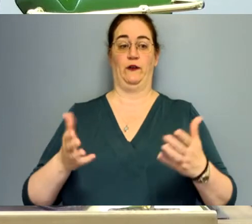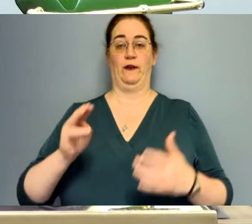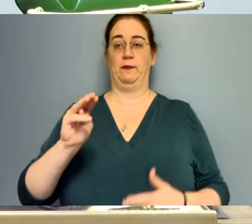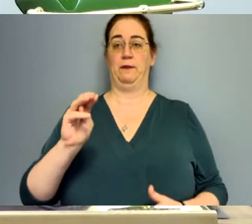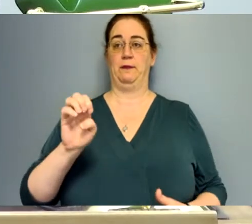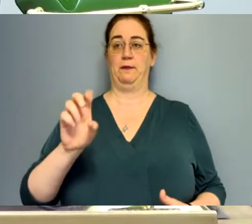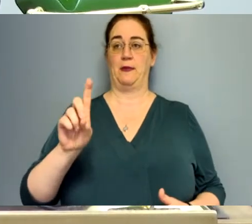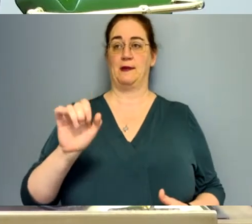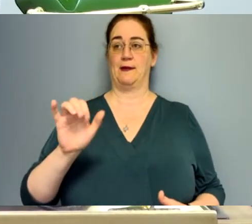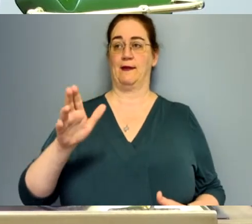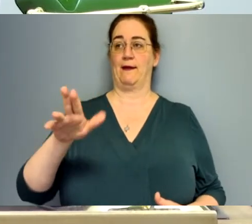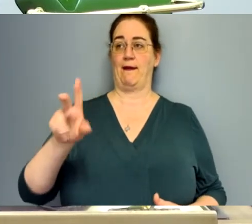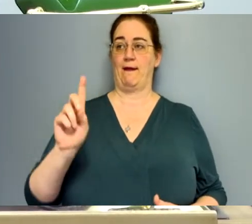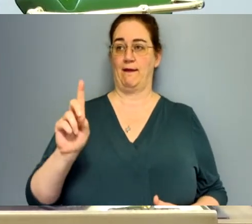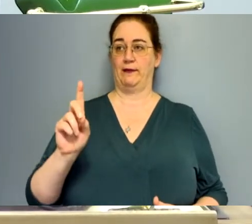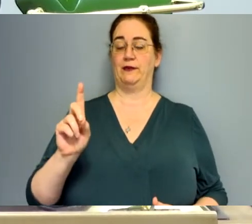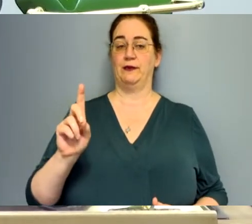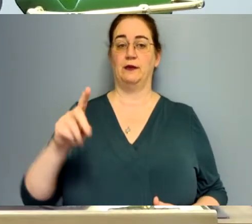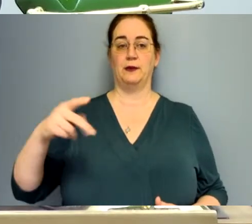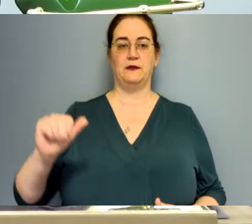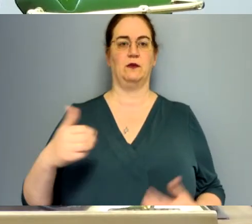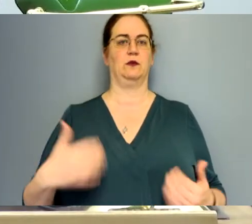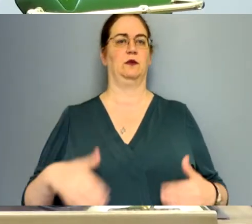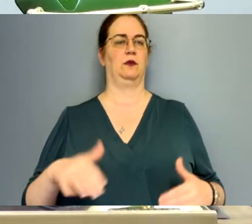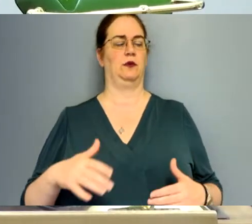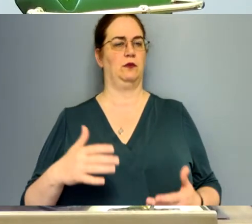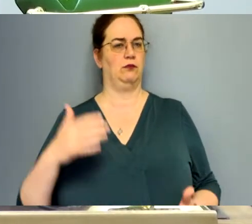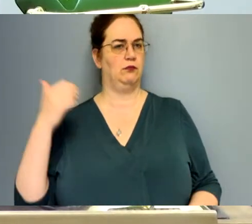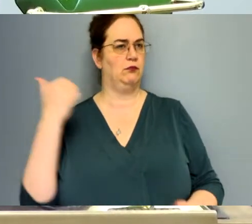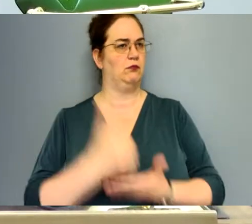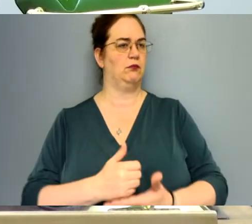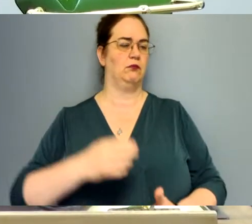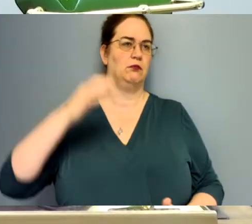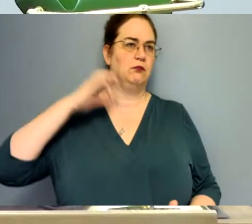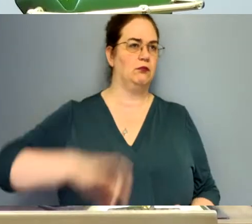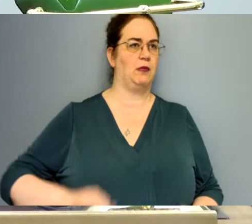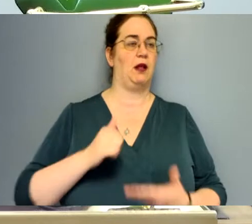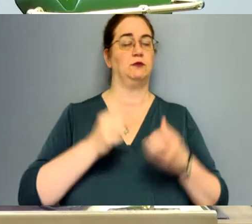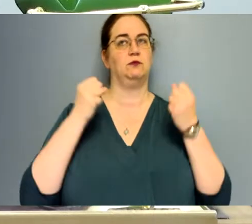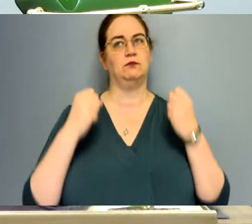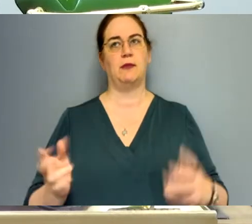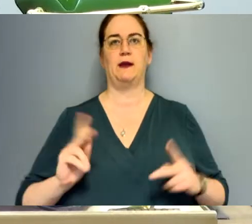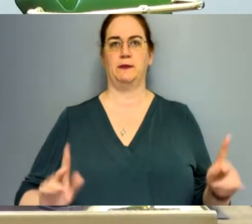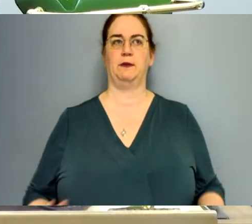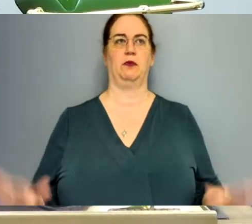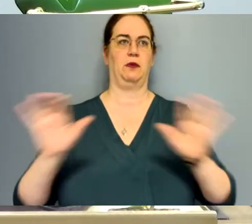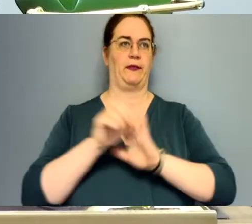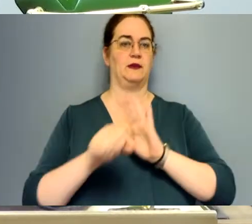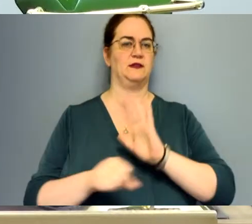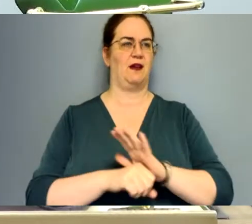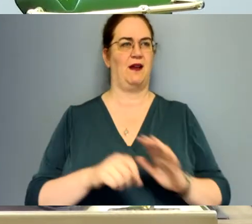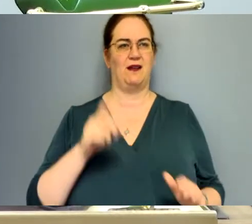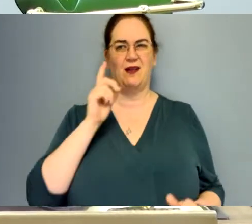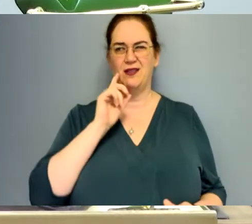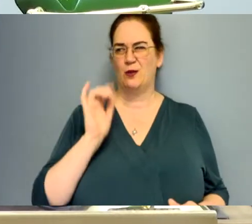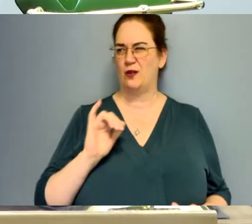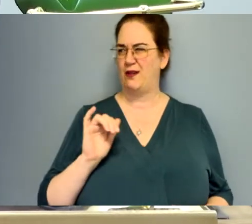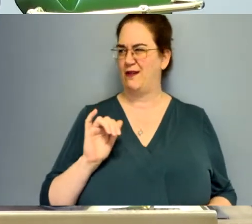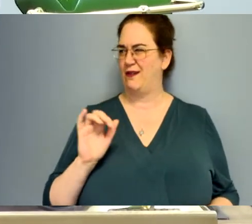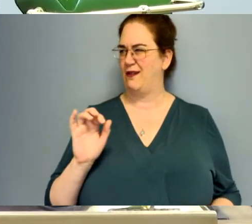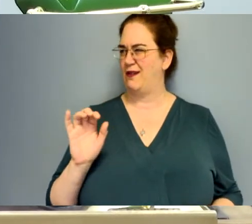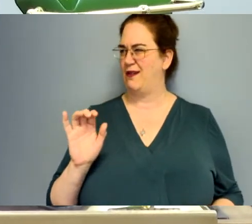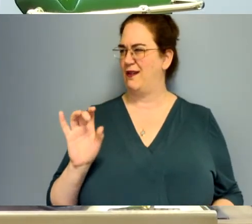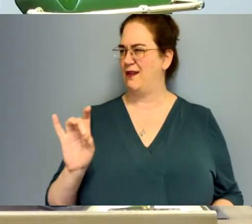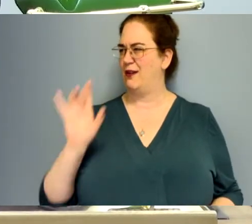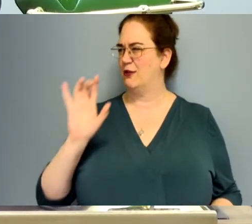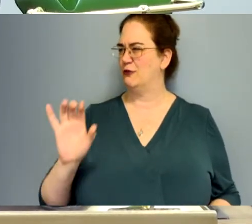Pennsylvania. And what a big help that was to a lot of people in the state. I think there's like 800,000 to